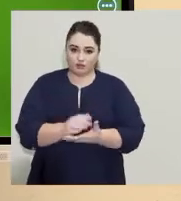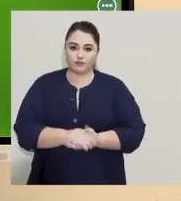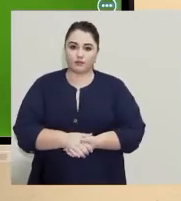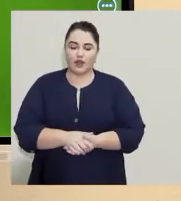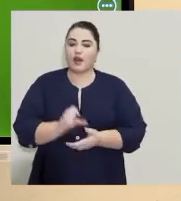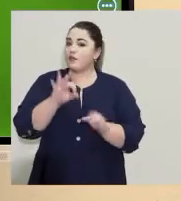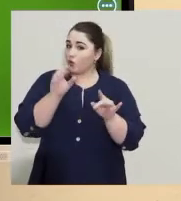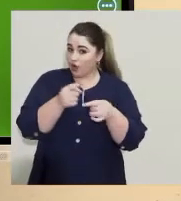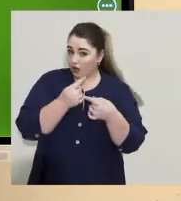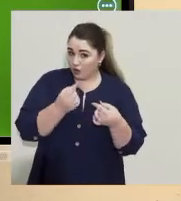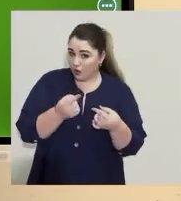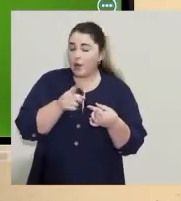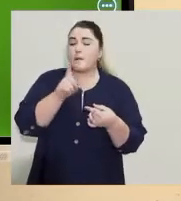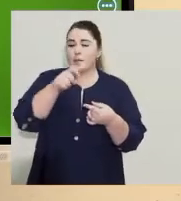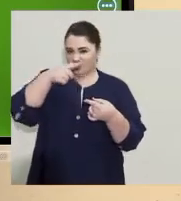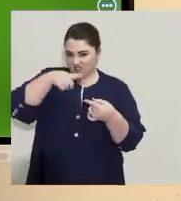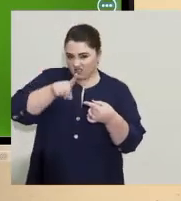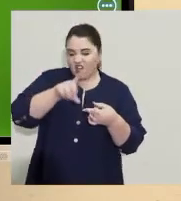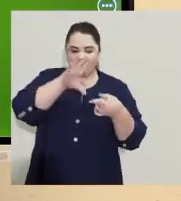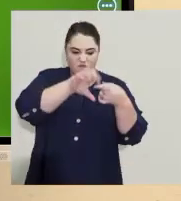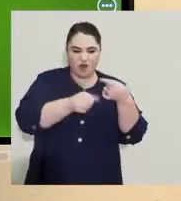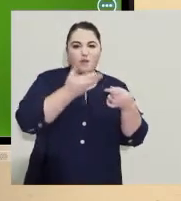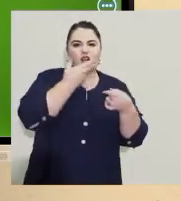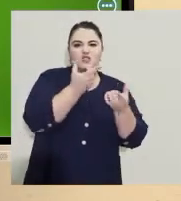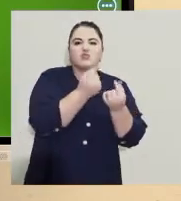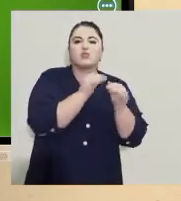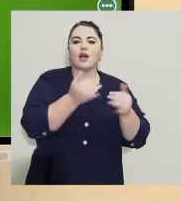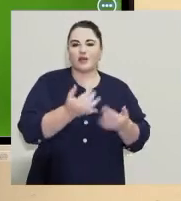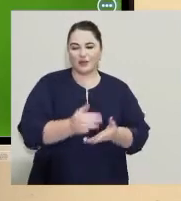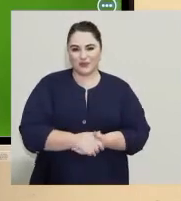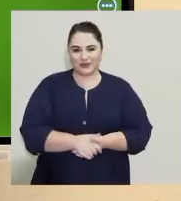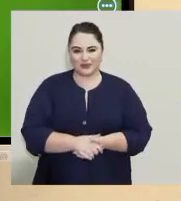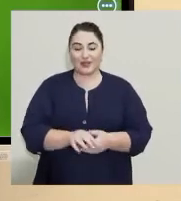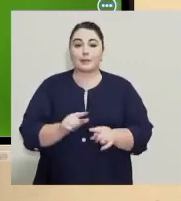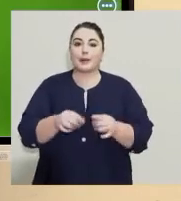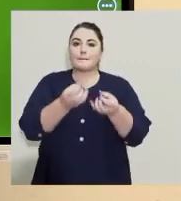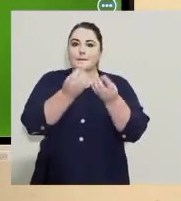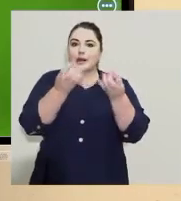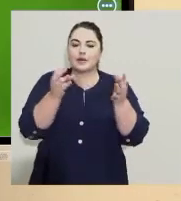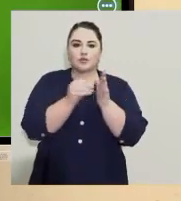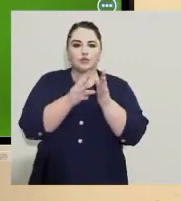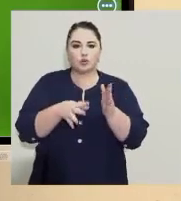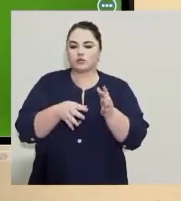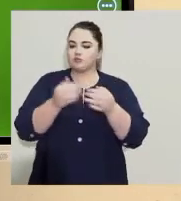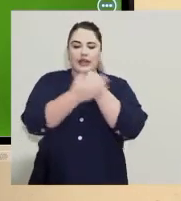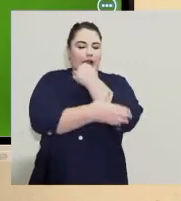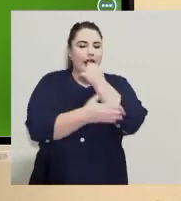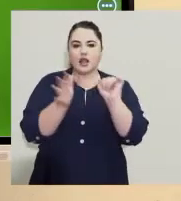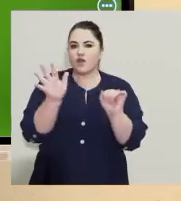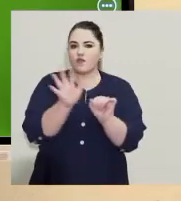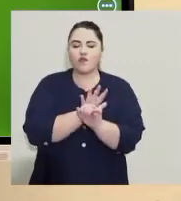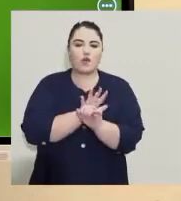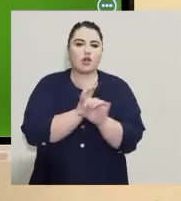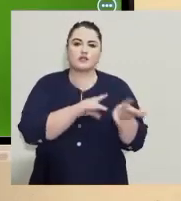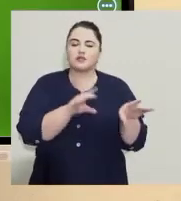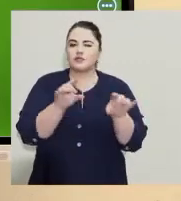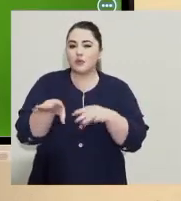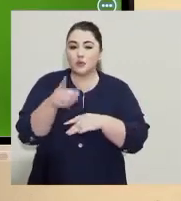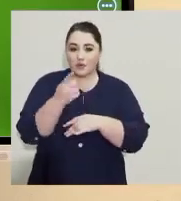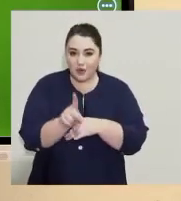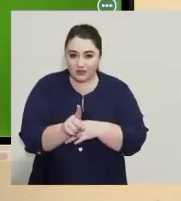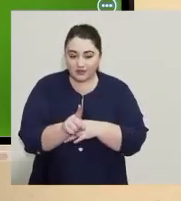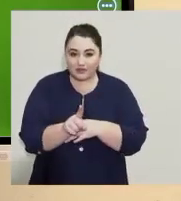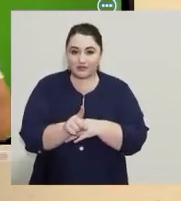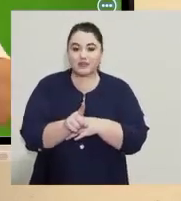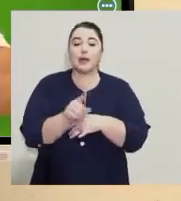so on. And if you can't, you must go and find out how to do those. But we find many, many learners around the country